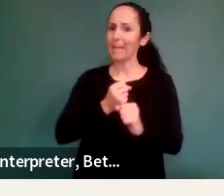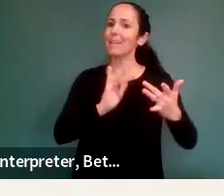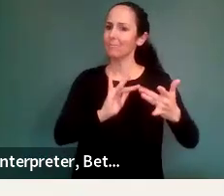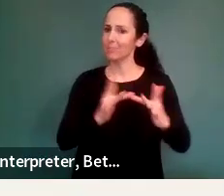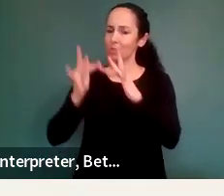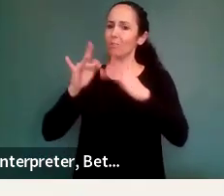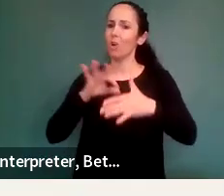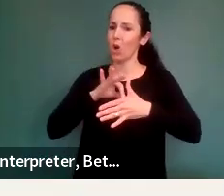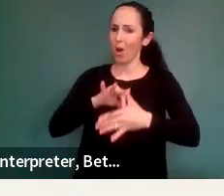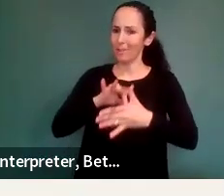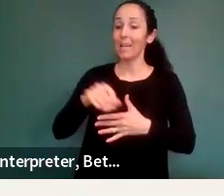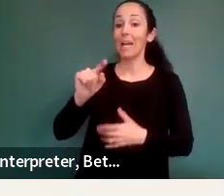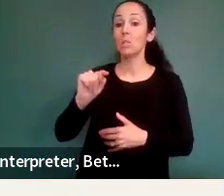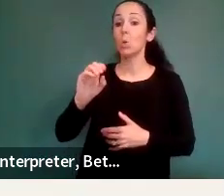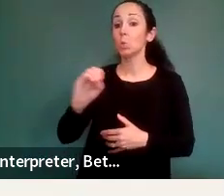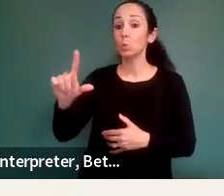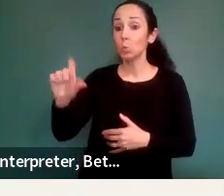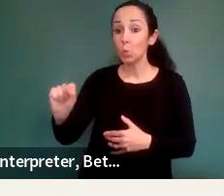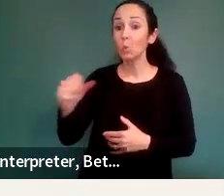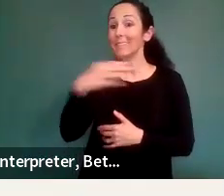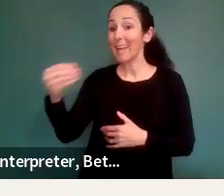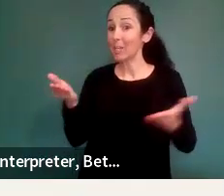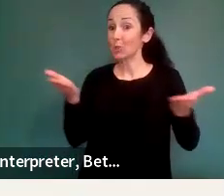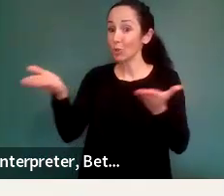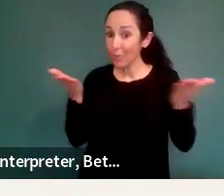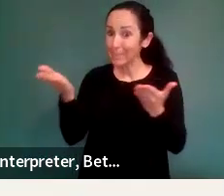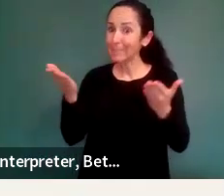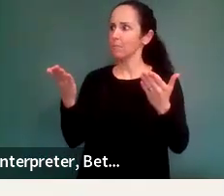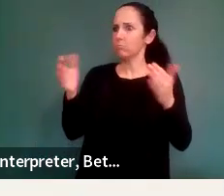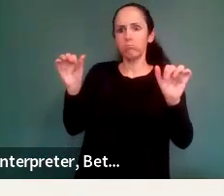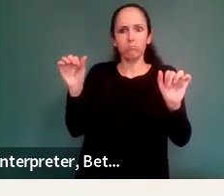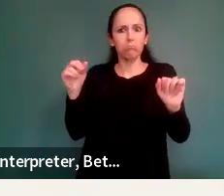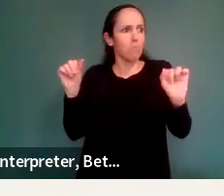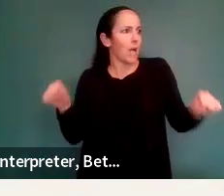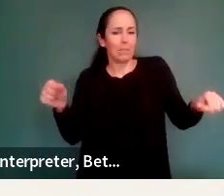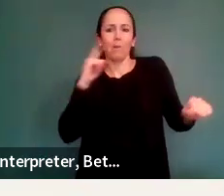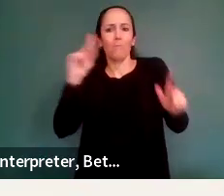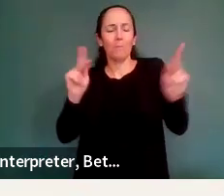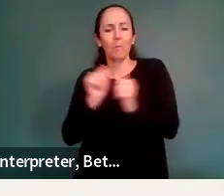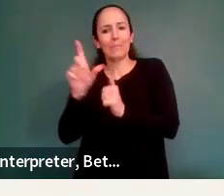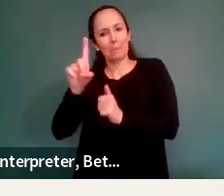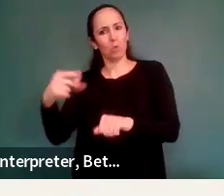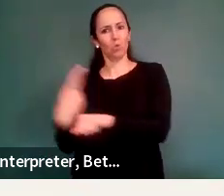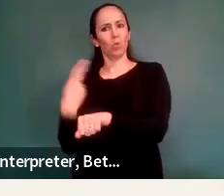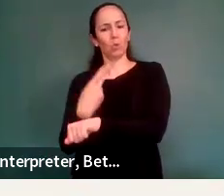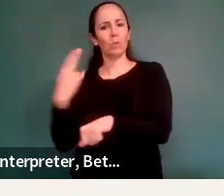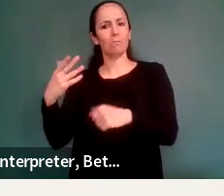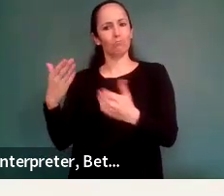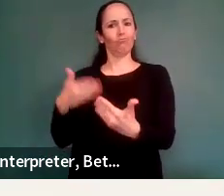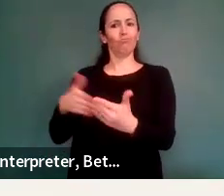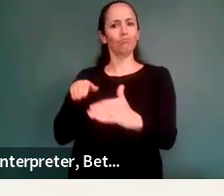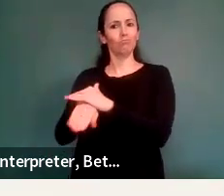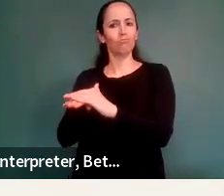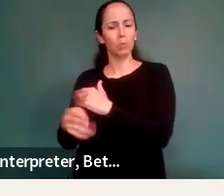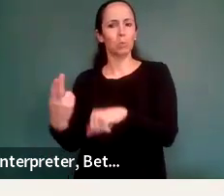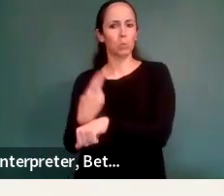content, tools, and services usable for people with disabilities. This includes